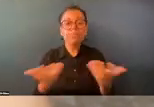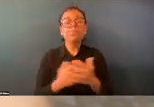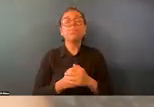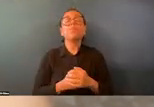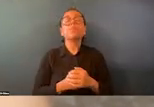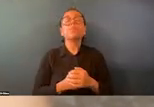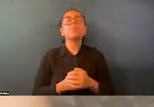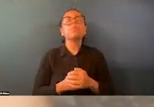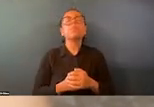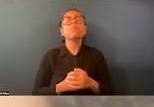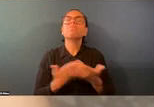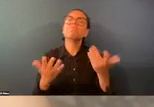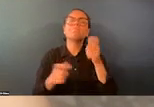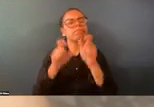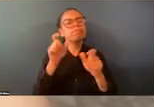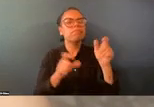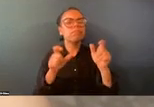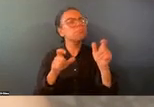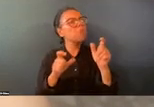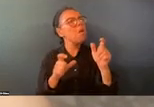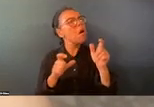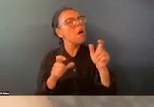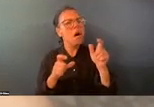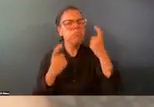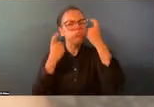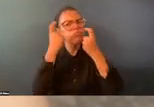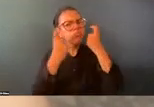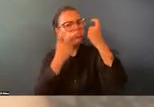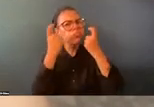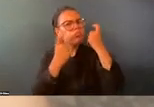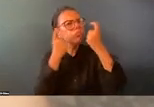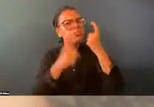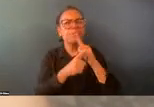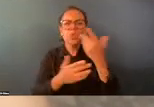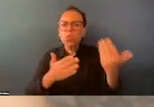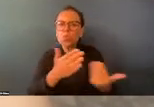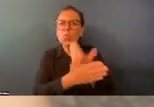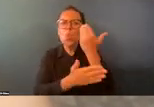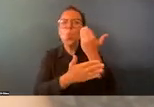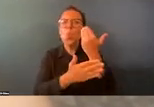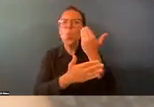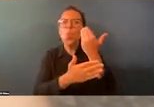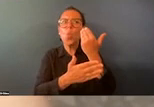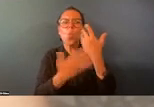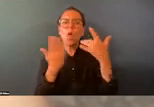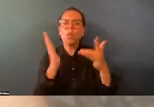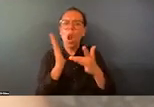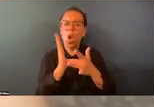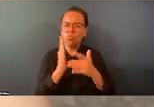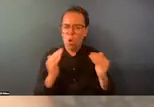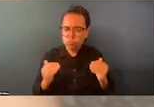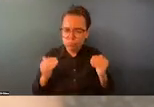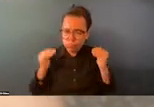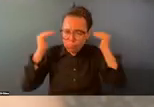the deployment and application of innovative environmental policies, approaches